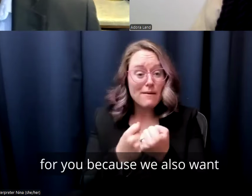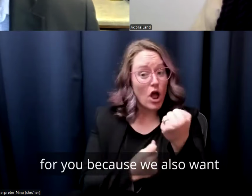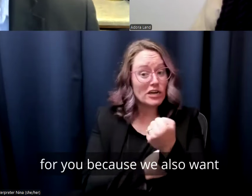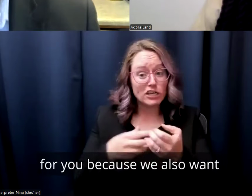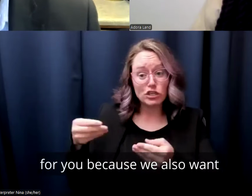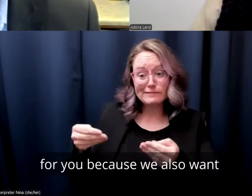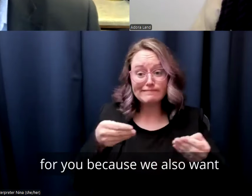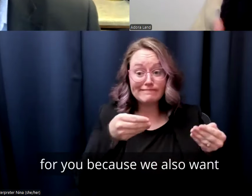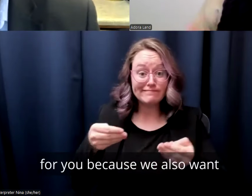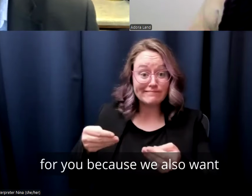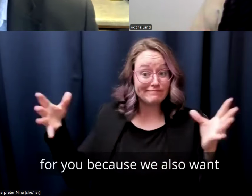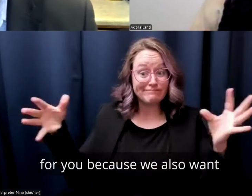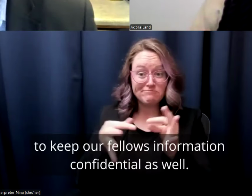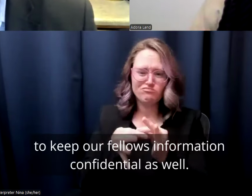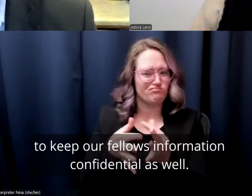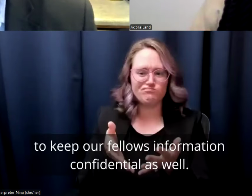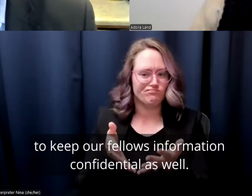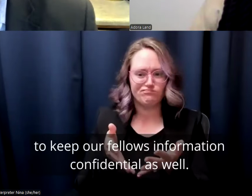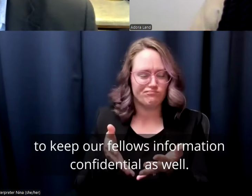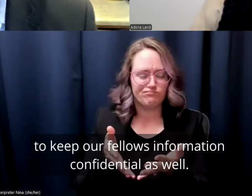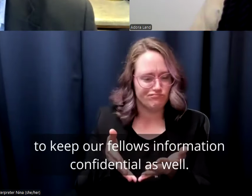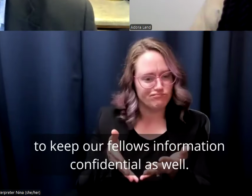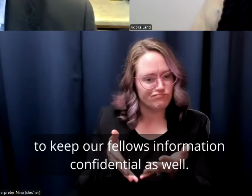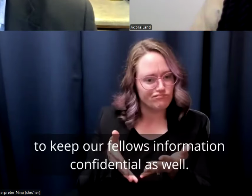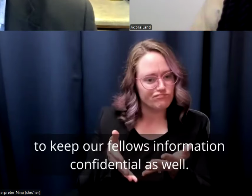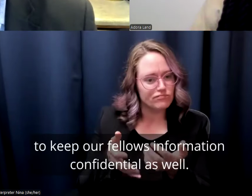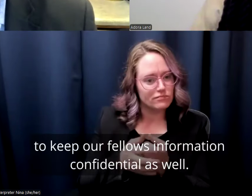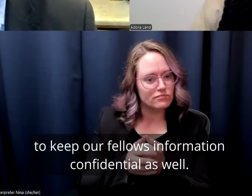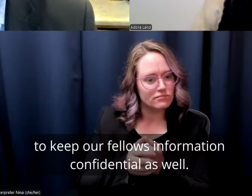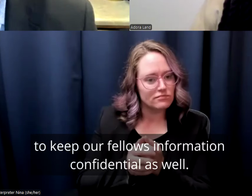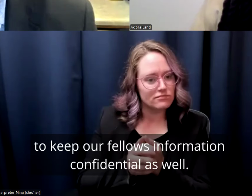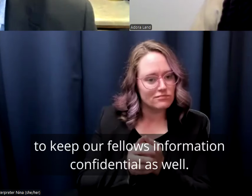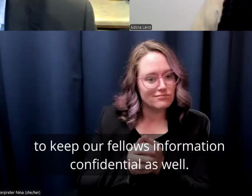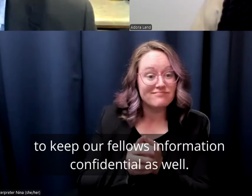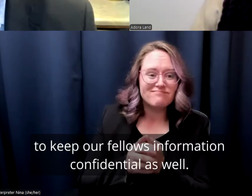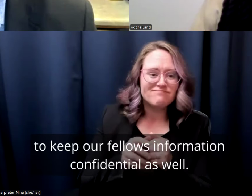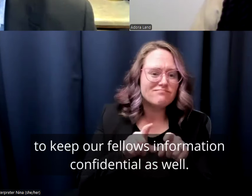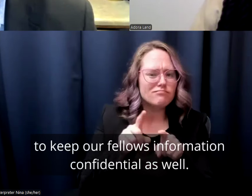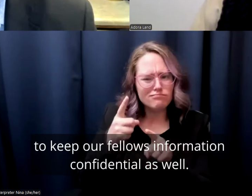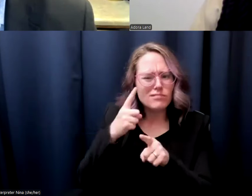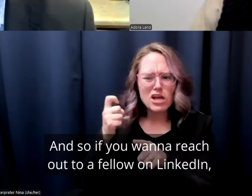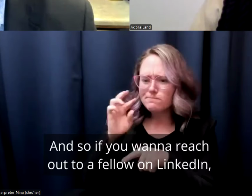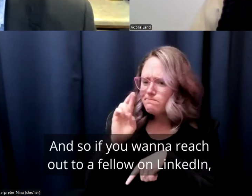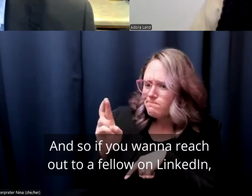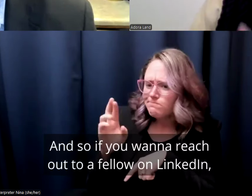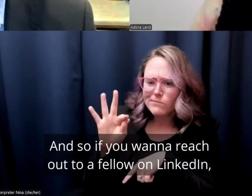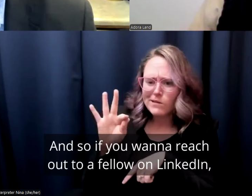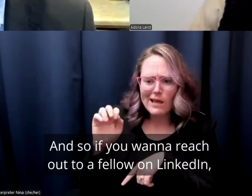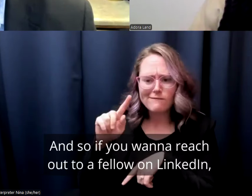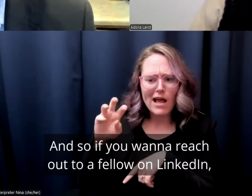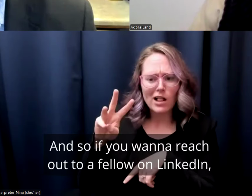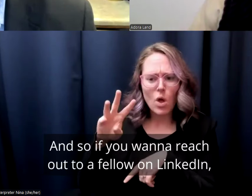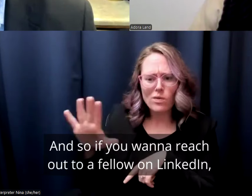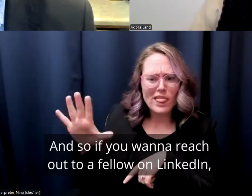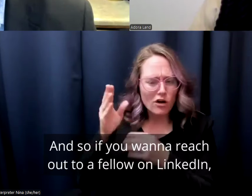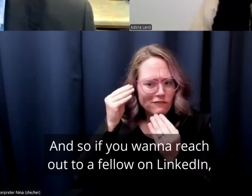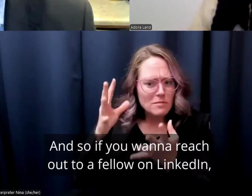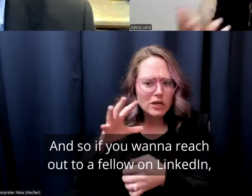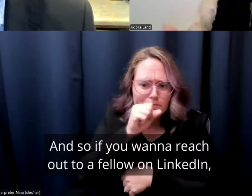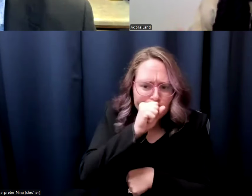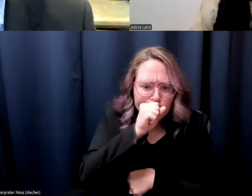you, because we also want to keep our fellows' information confidential as well. And so if you want to reach out to a fellow